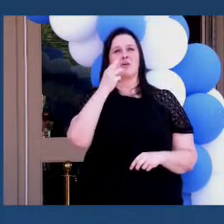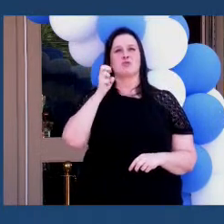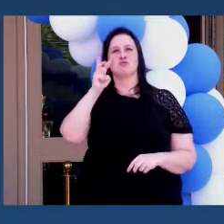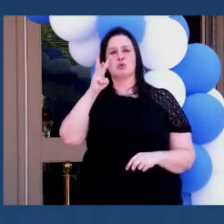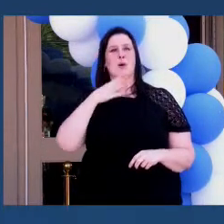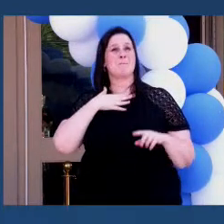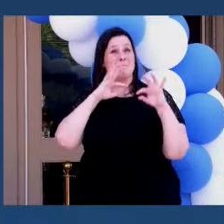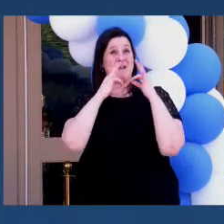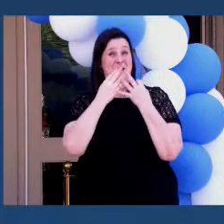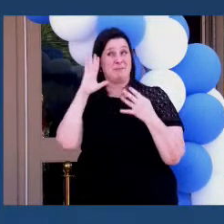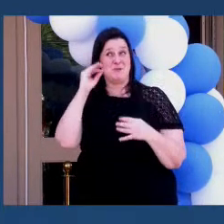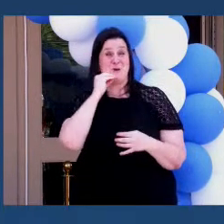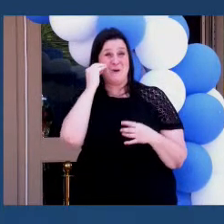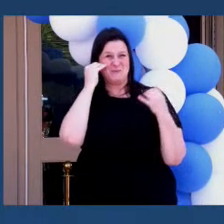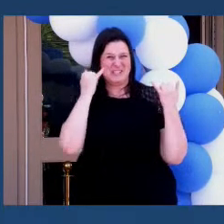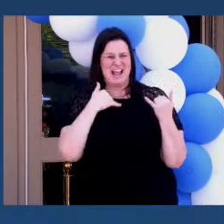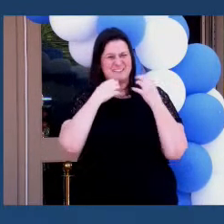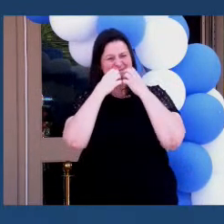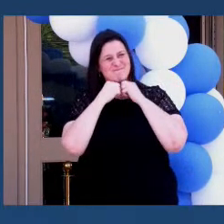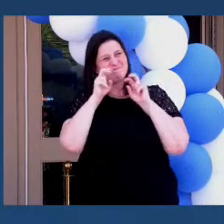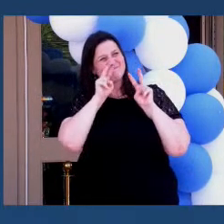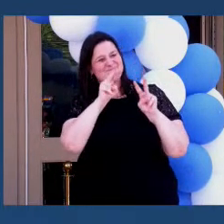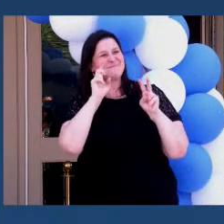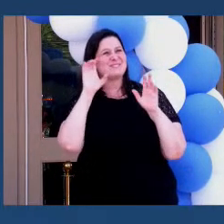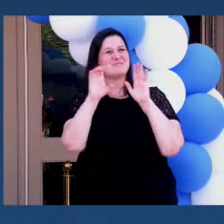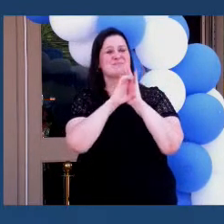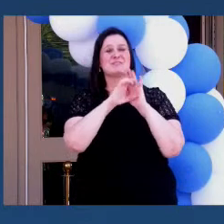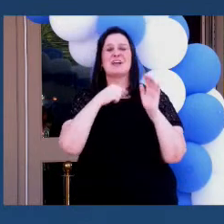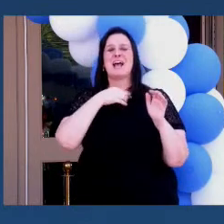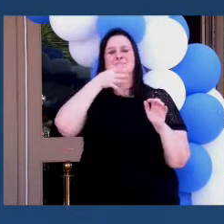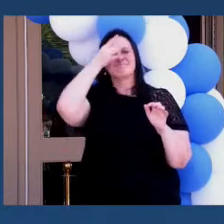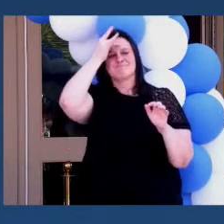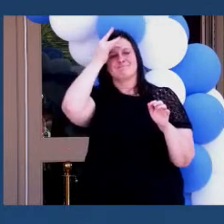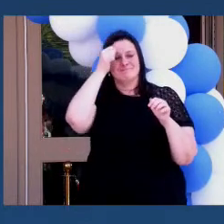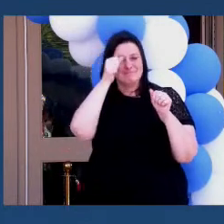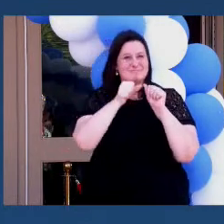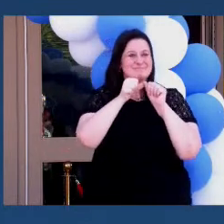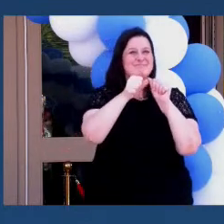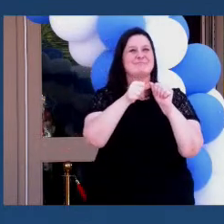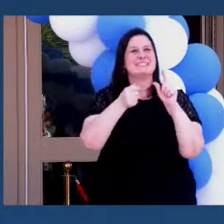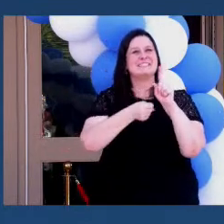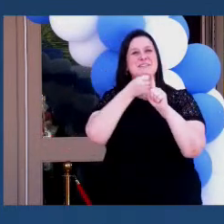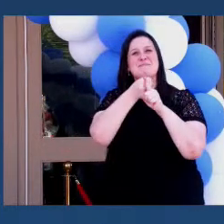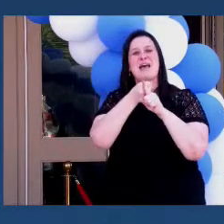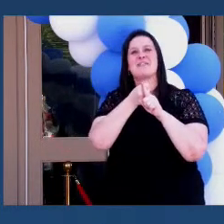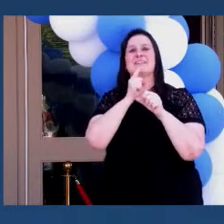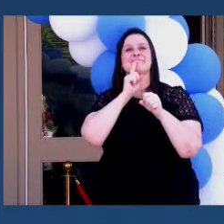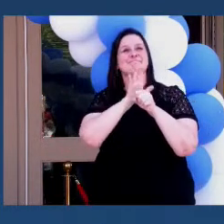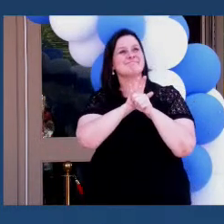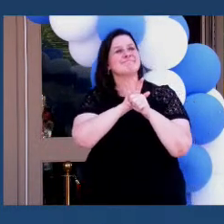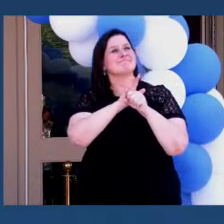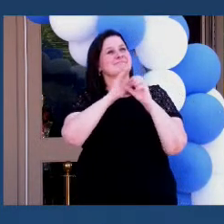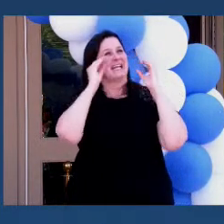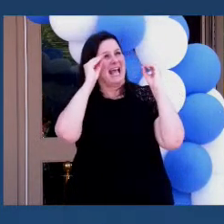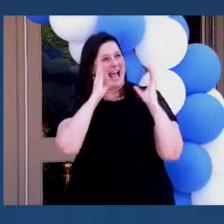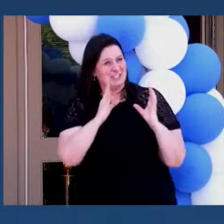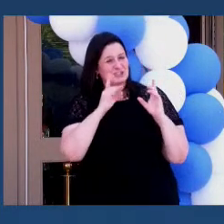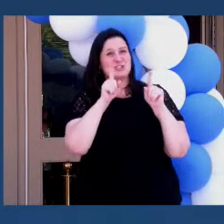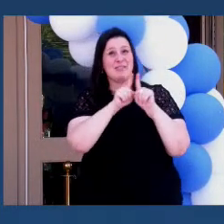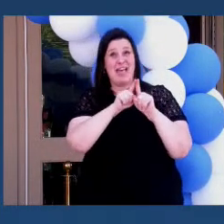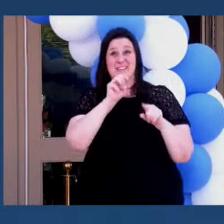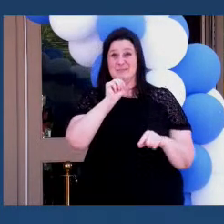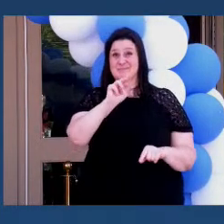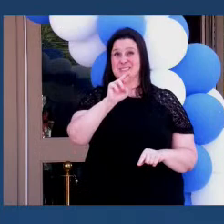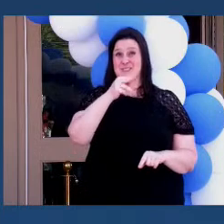home today, reminding us of the lasting impact that dedicated educators like Mr. Pritchett had on students'